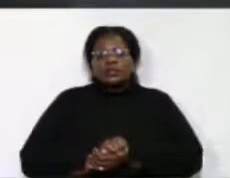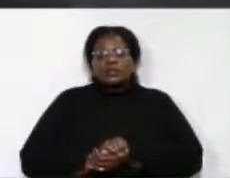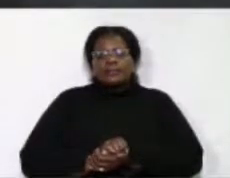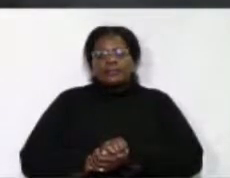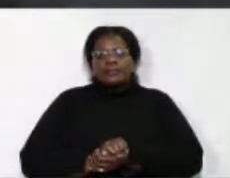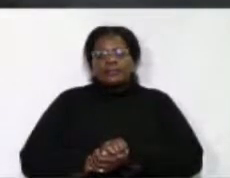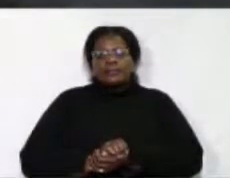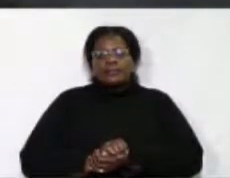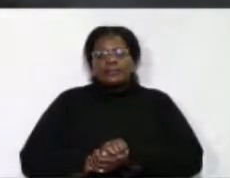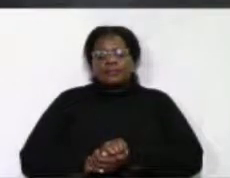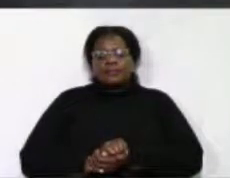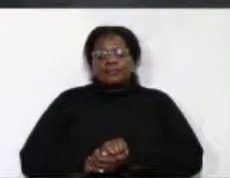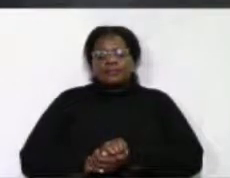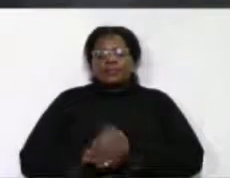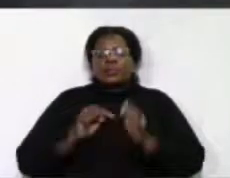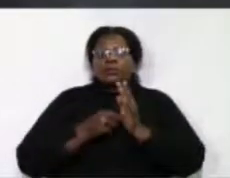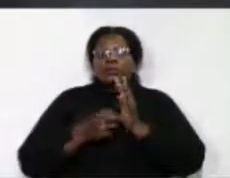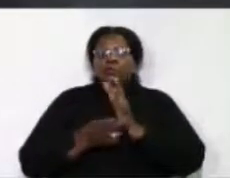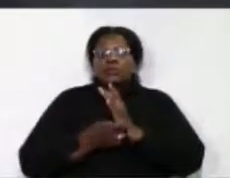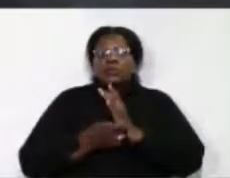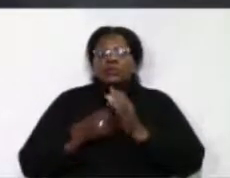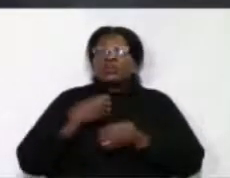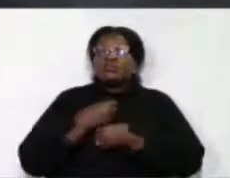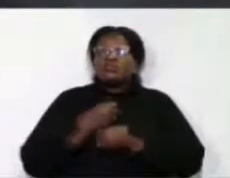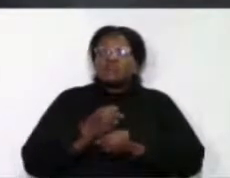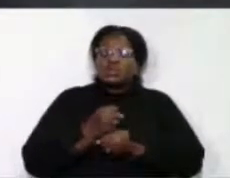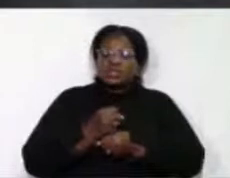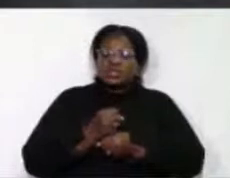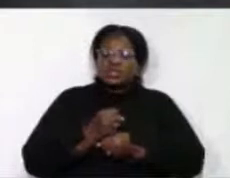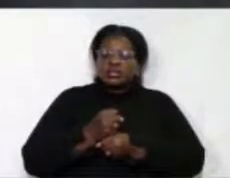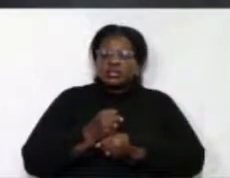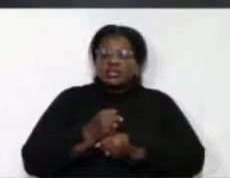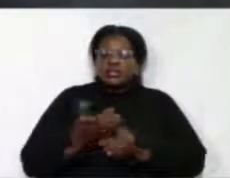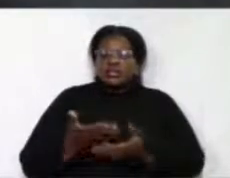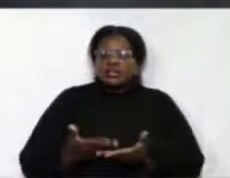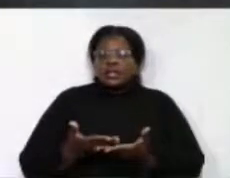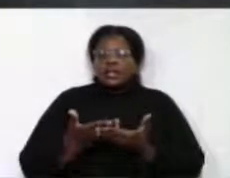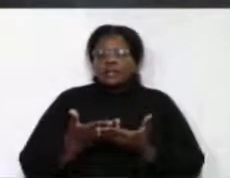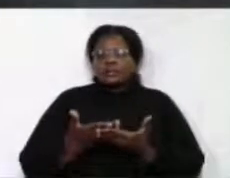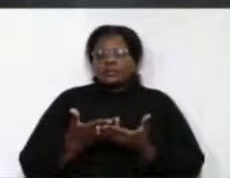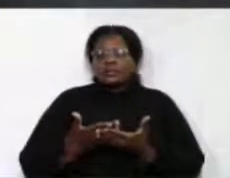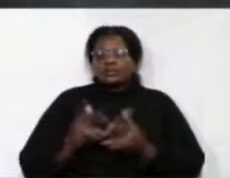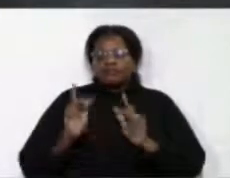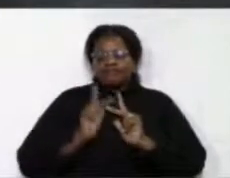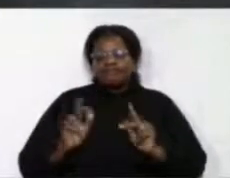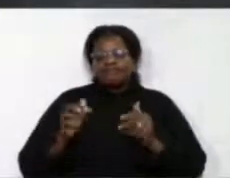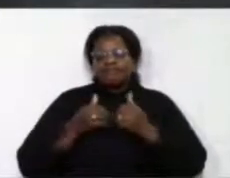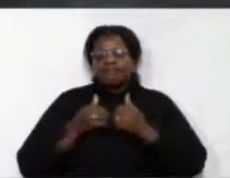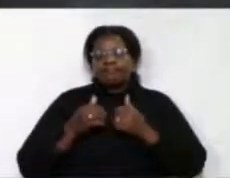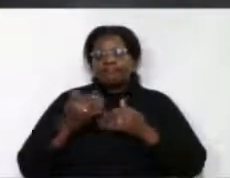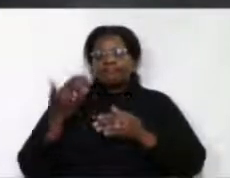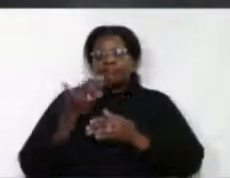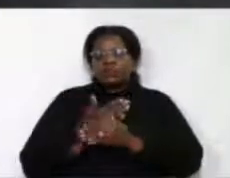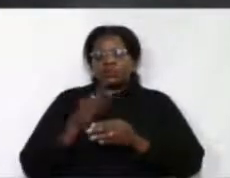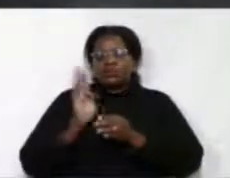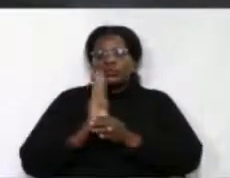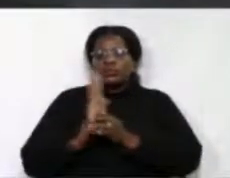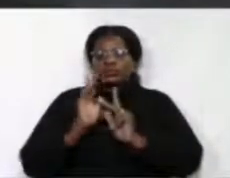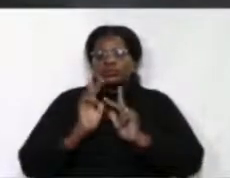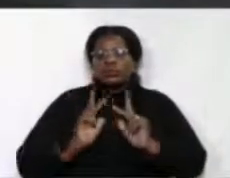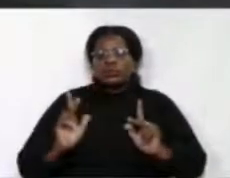So the program or this project is really to help startups build their or start from